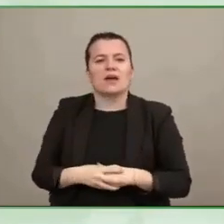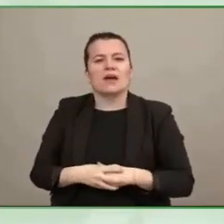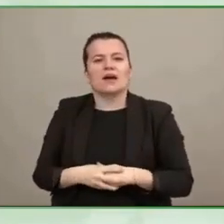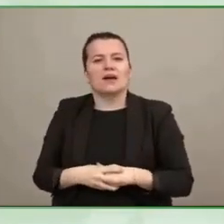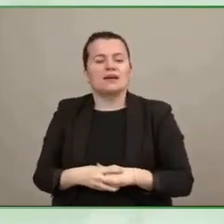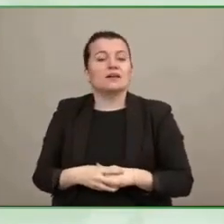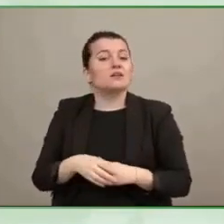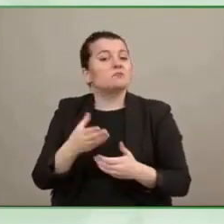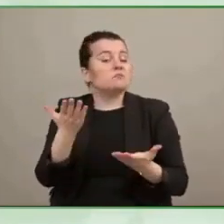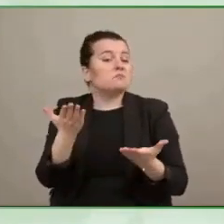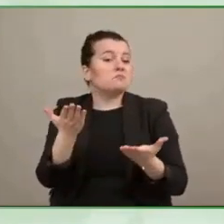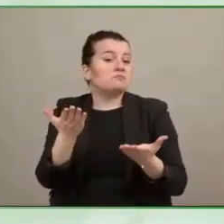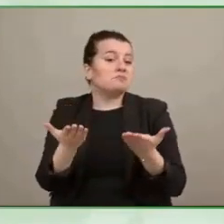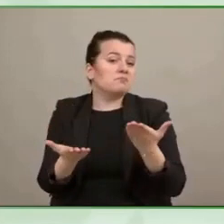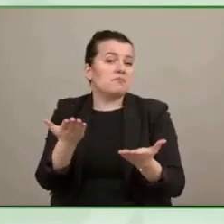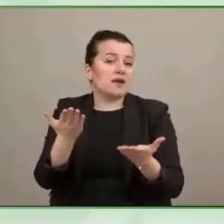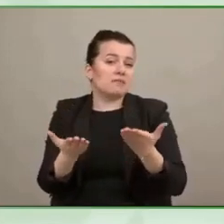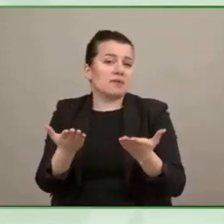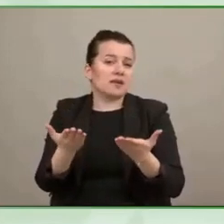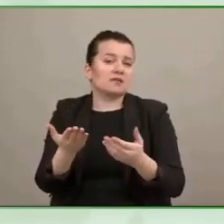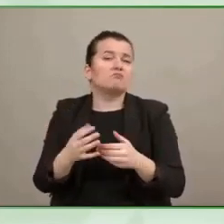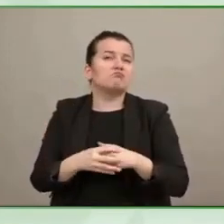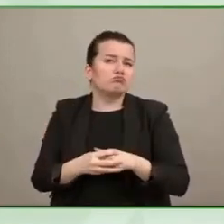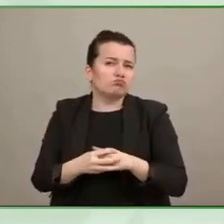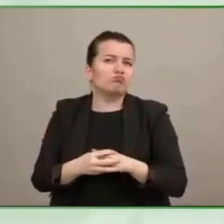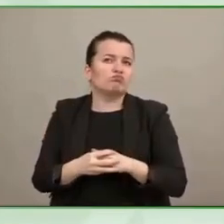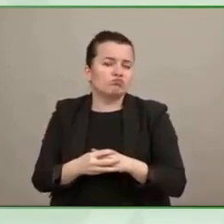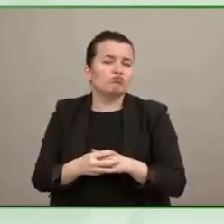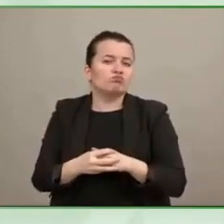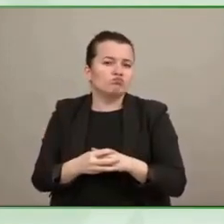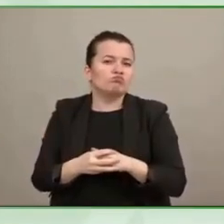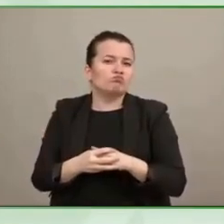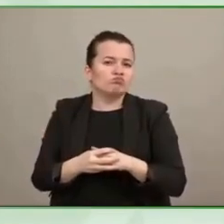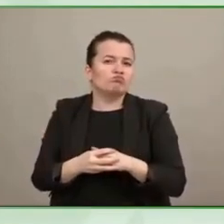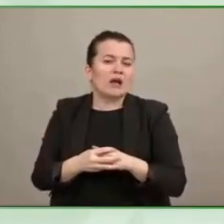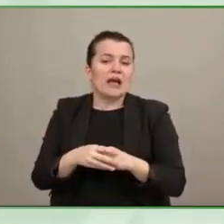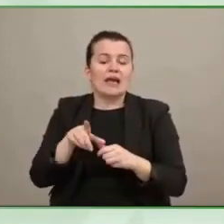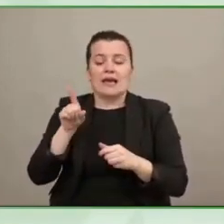about, according to the World Health Organization, there are